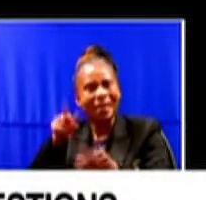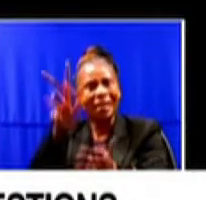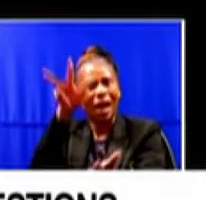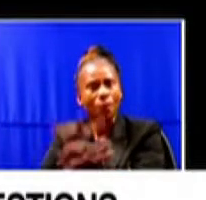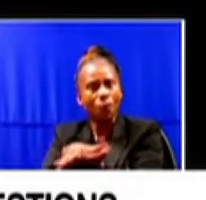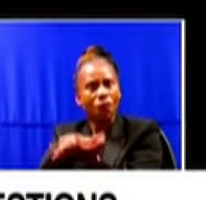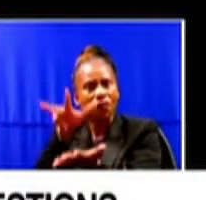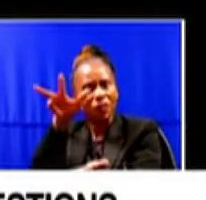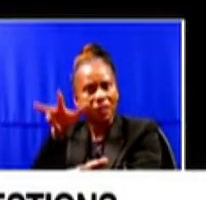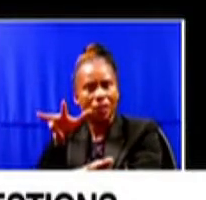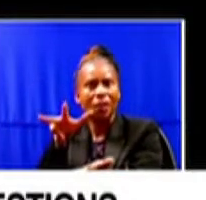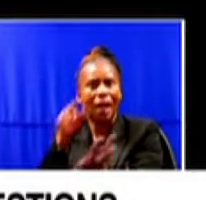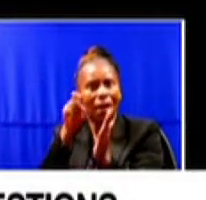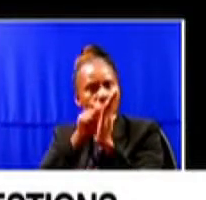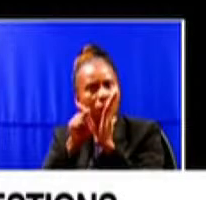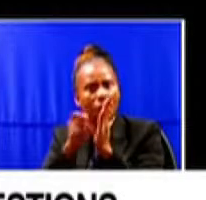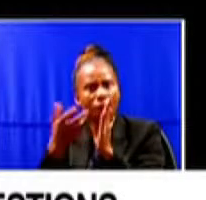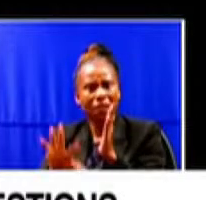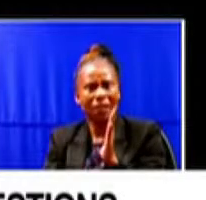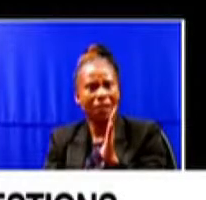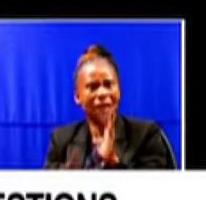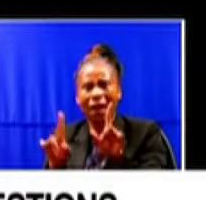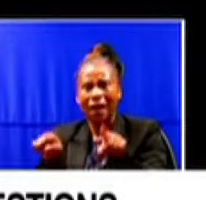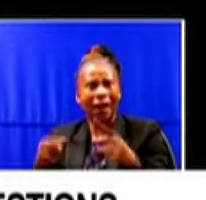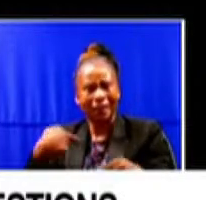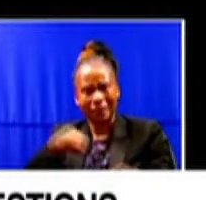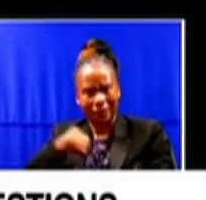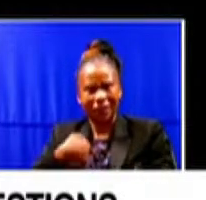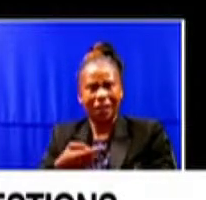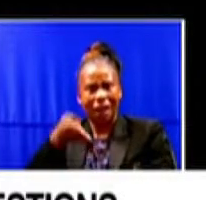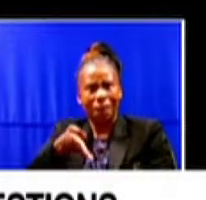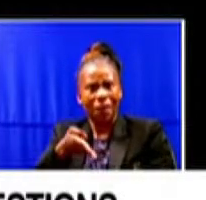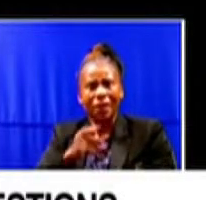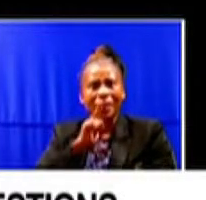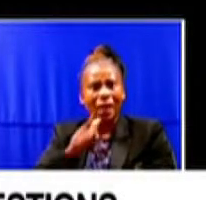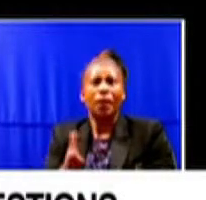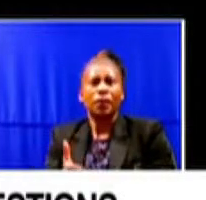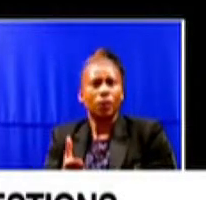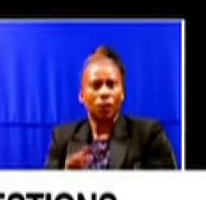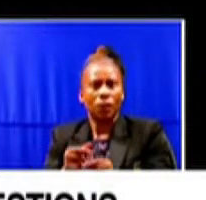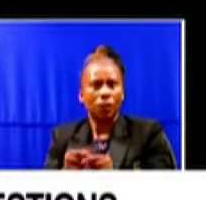and agreed to. You can't come and turn the House into a bargaining council.